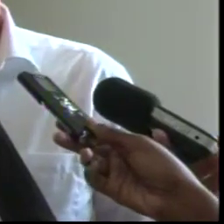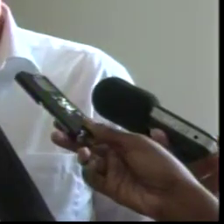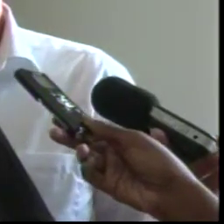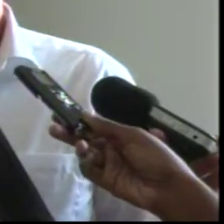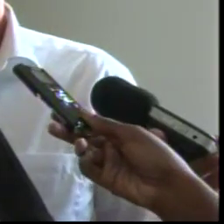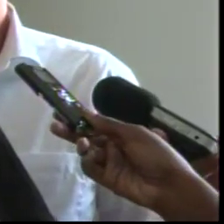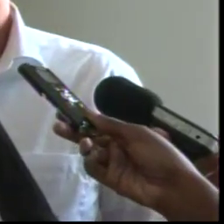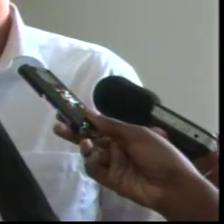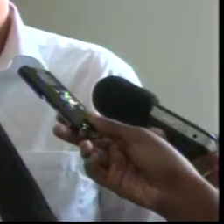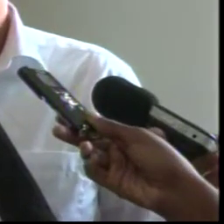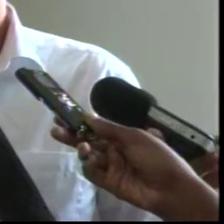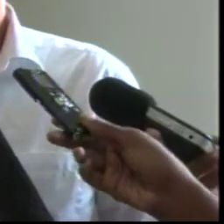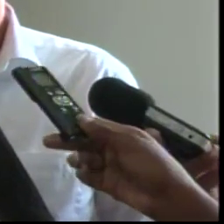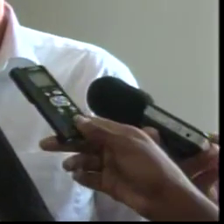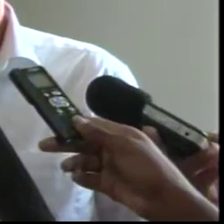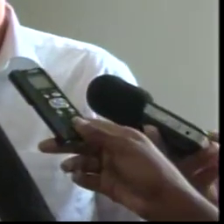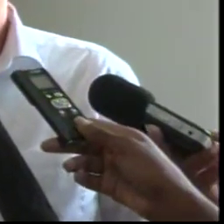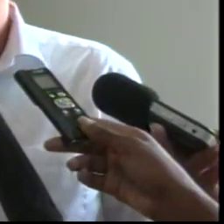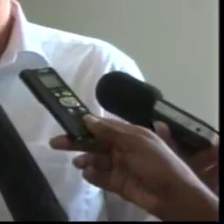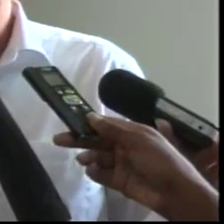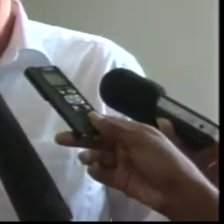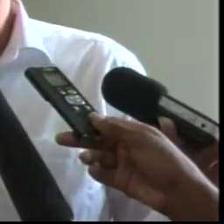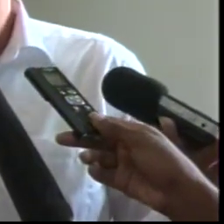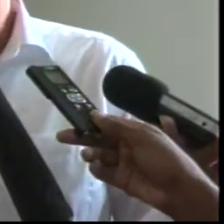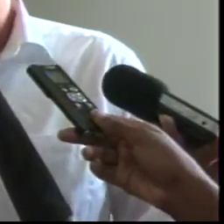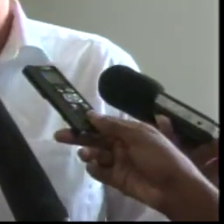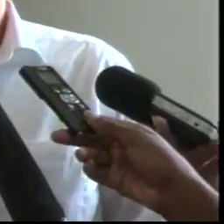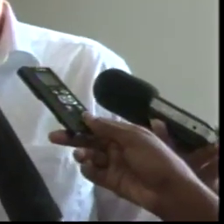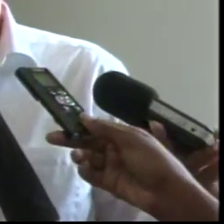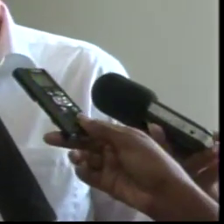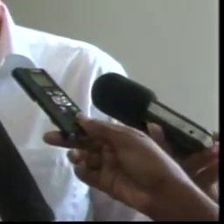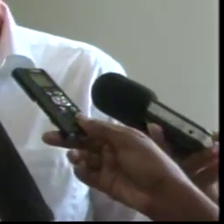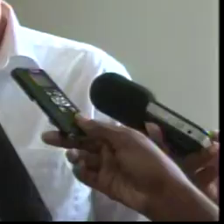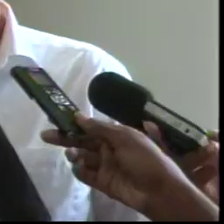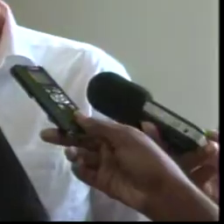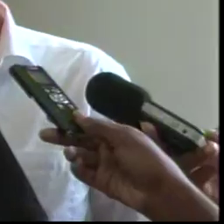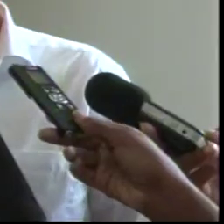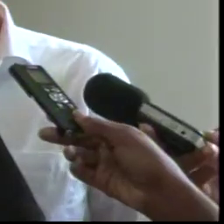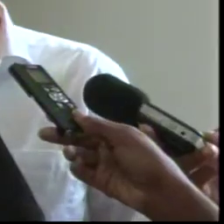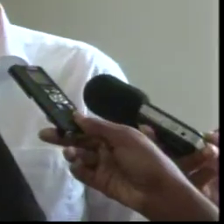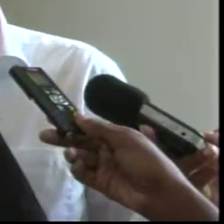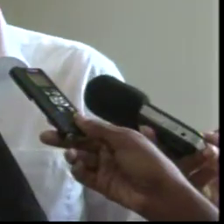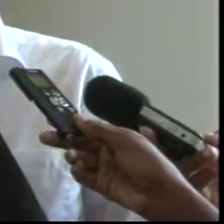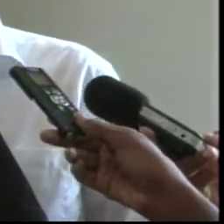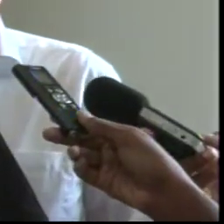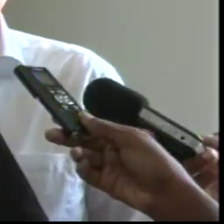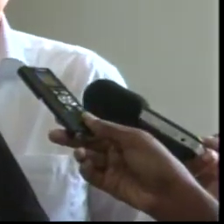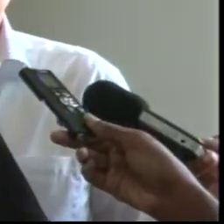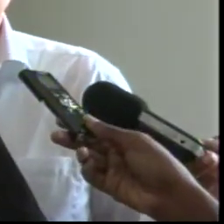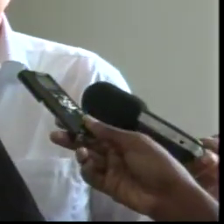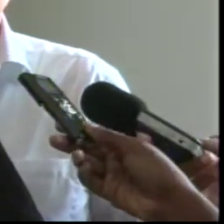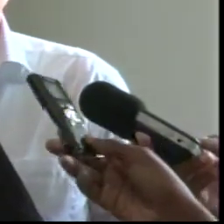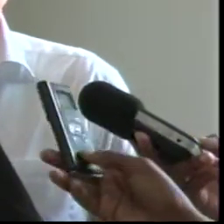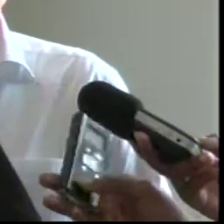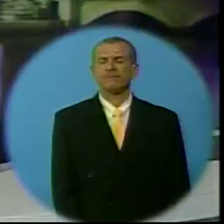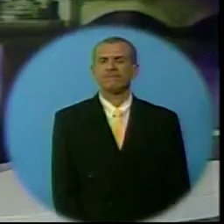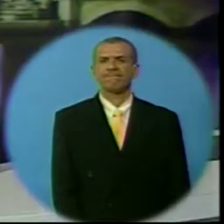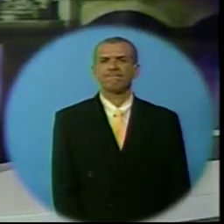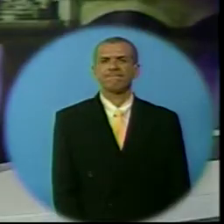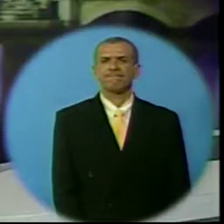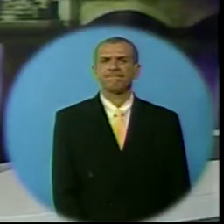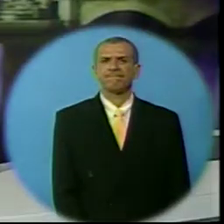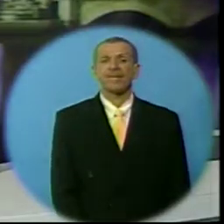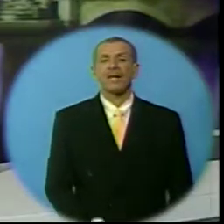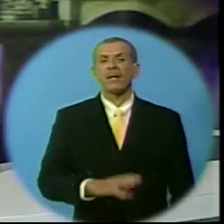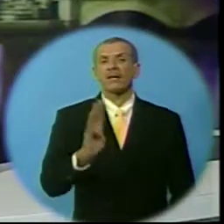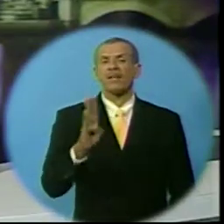different production systems, and then you will find out, building up the system, what is the best for you or what mixture is the best for you.